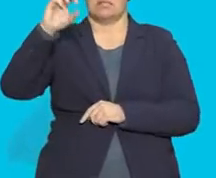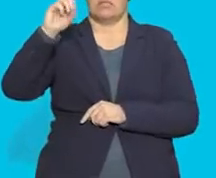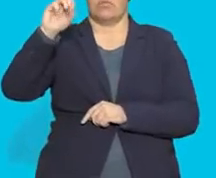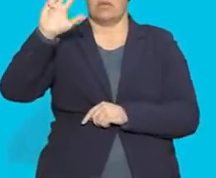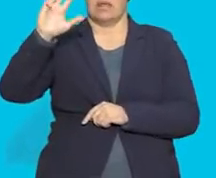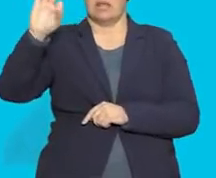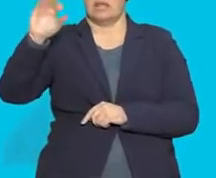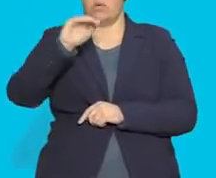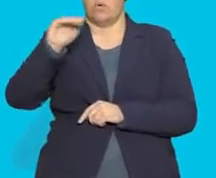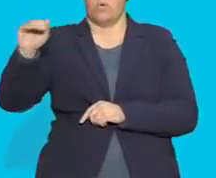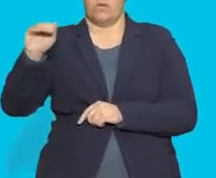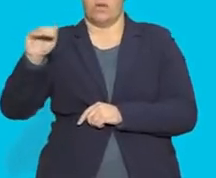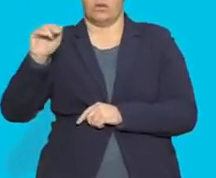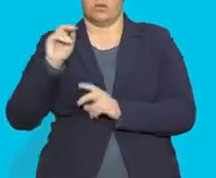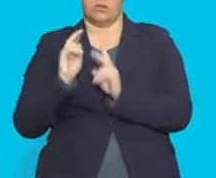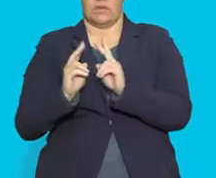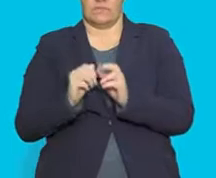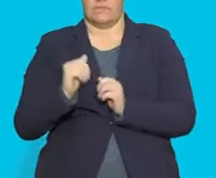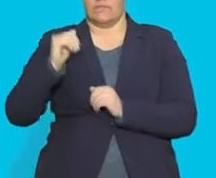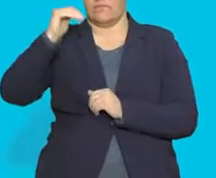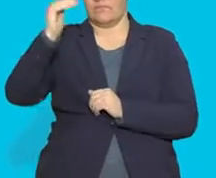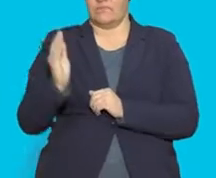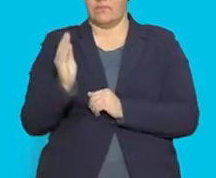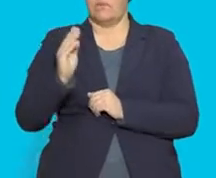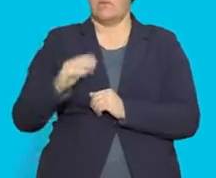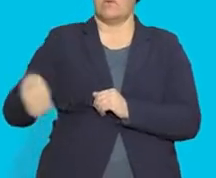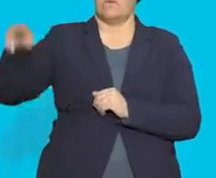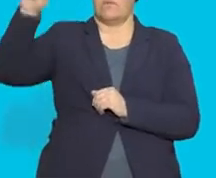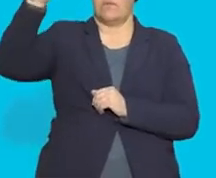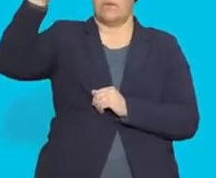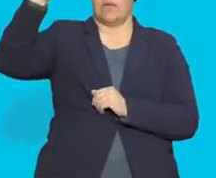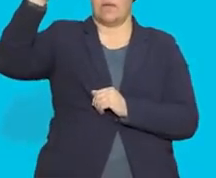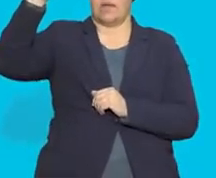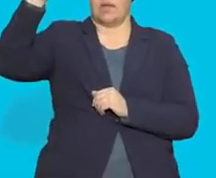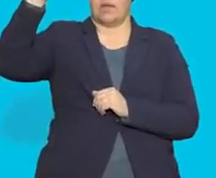0,093 divided by 12 to the exponent of